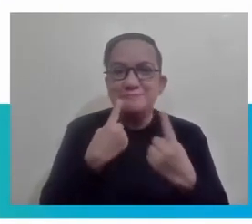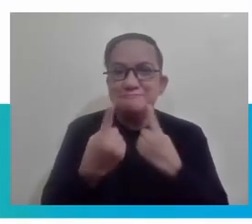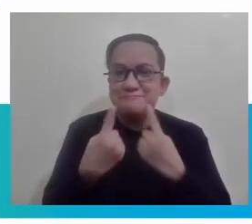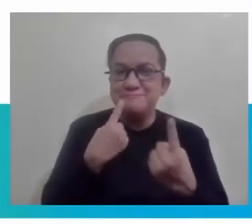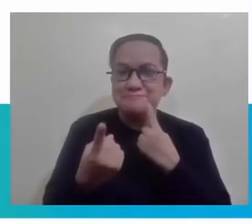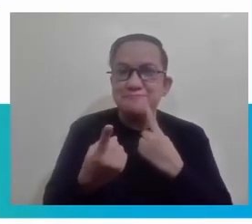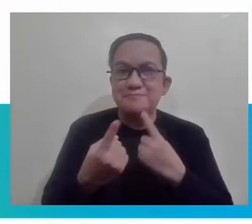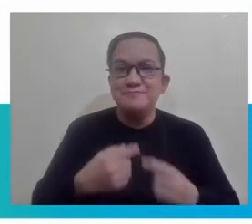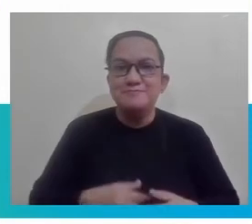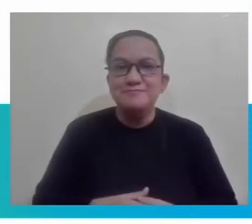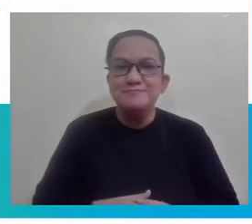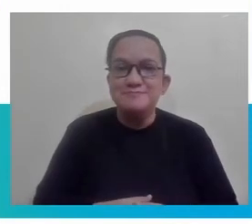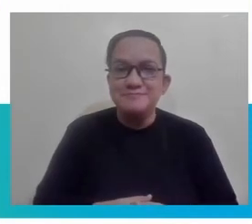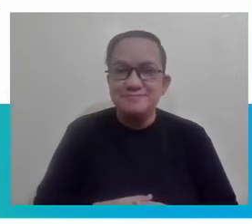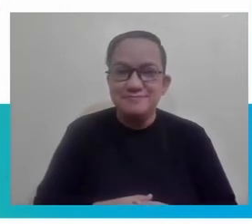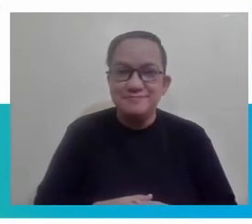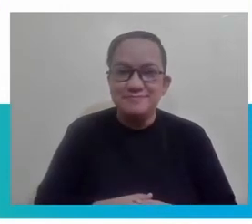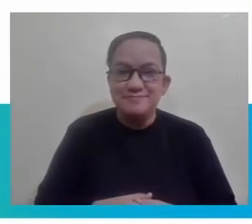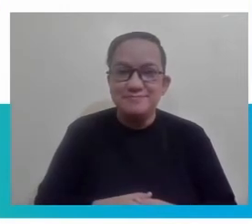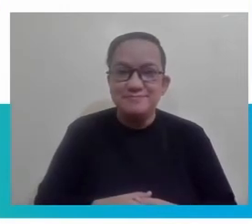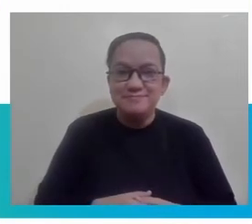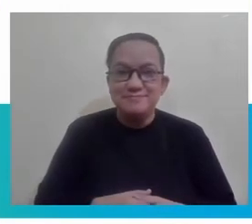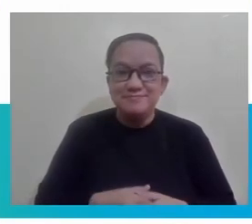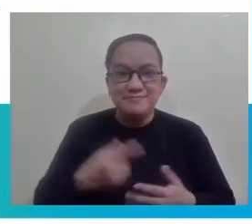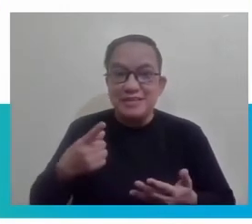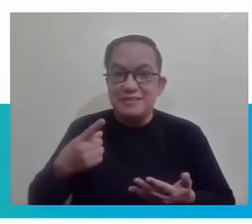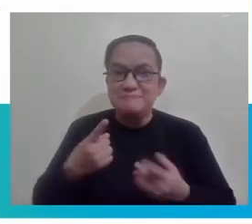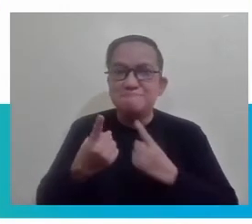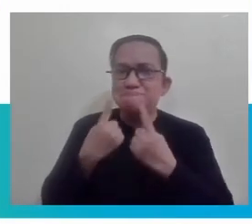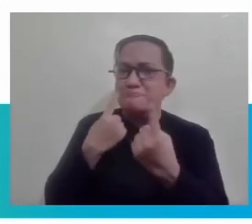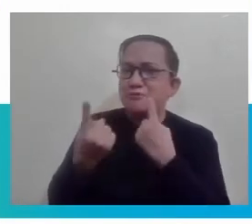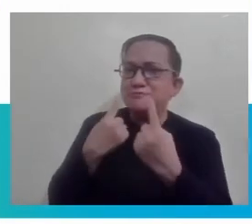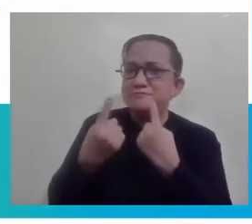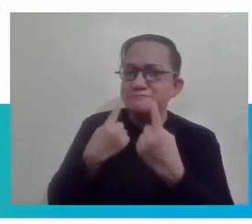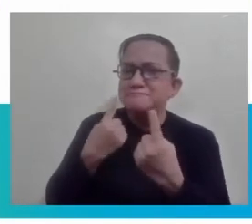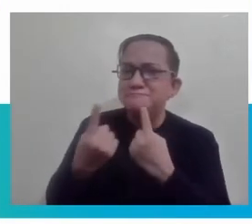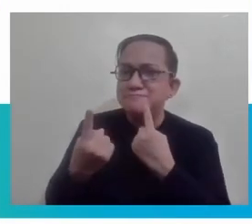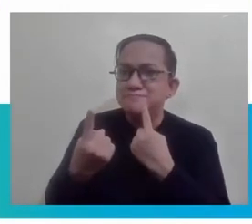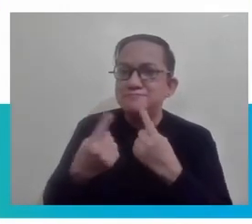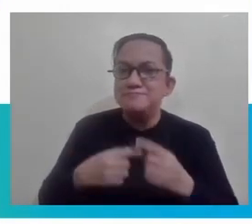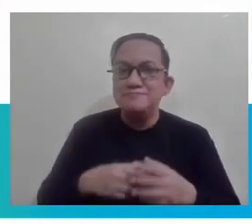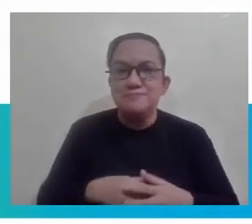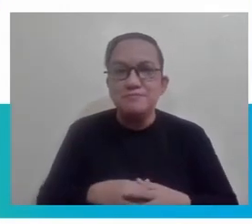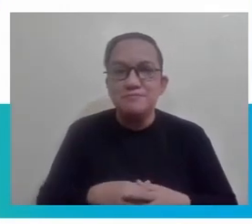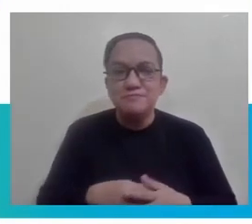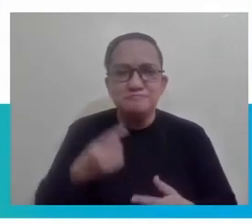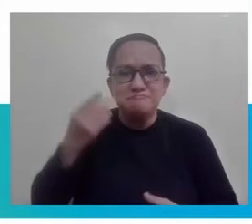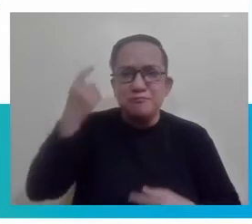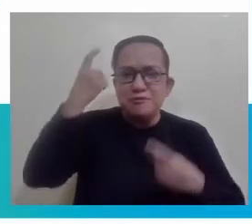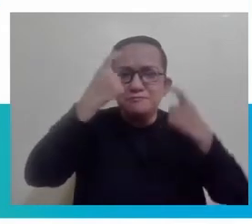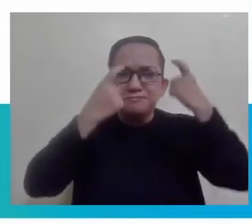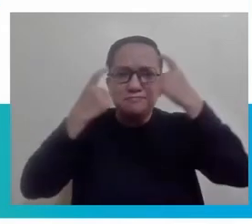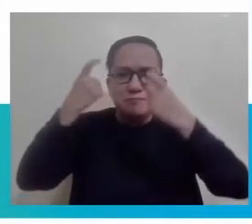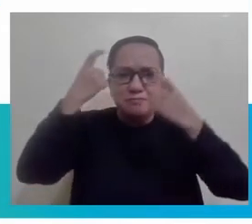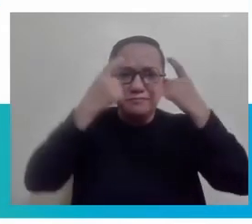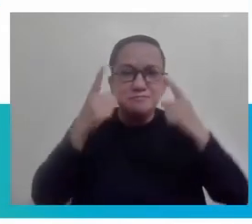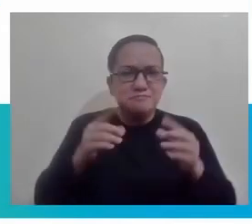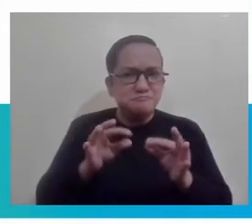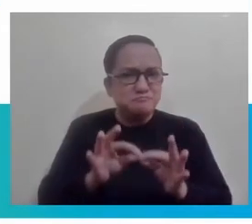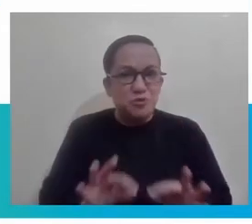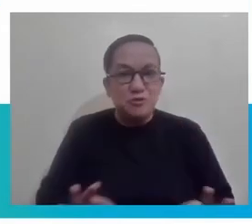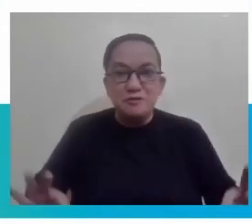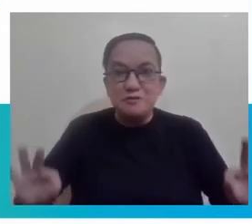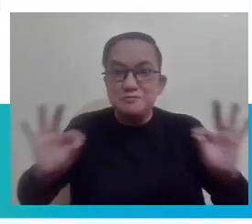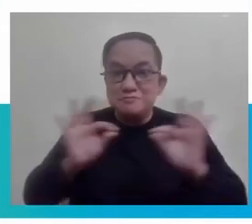reflect any of the key opportunities in the Asia Pacific region? And what will you be taking away from this session?